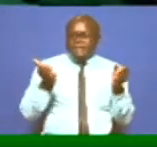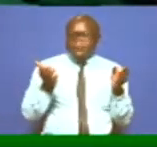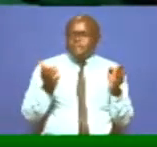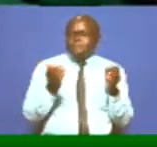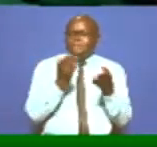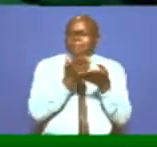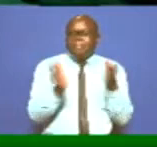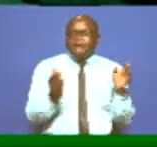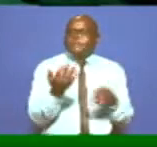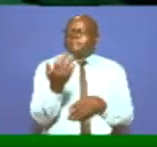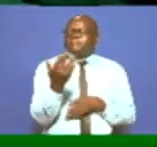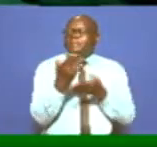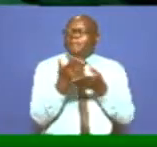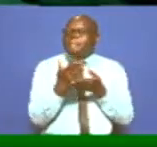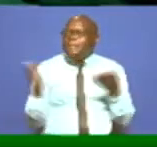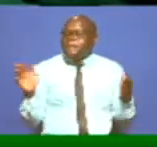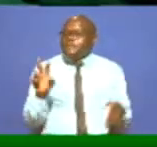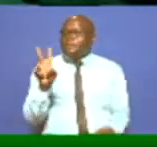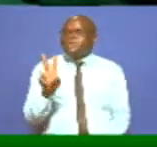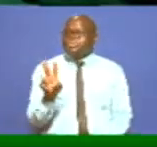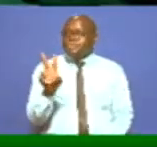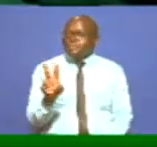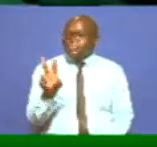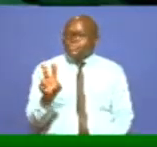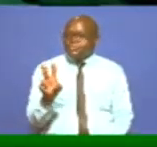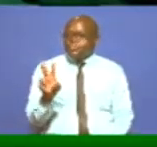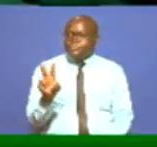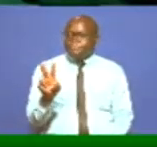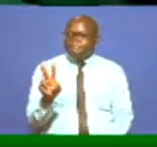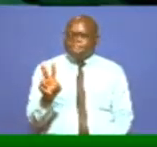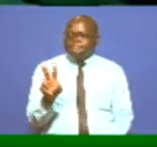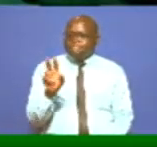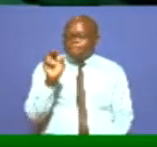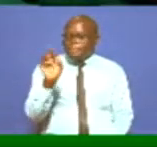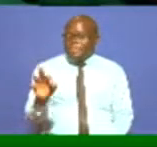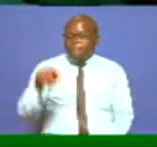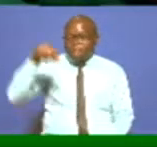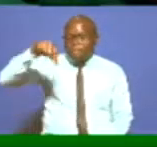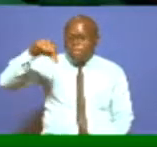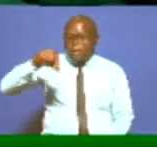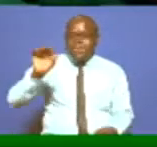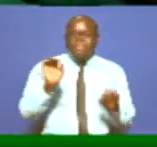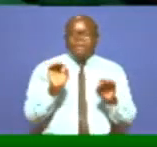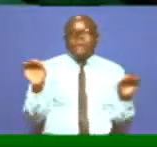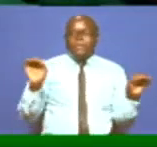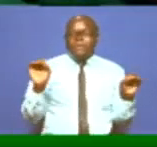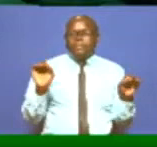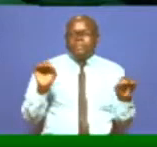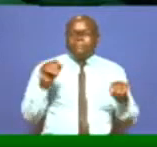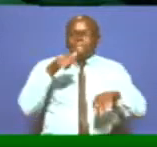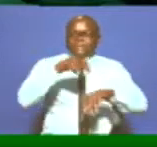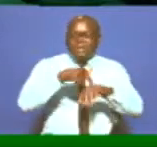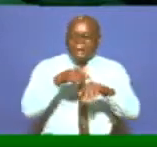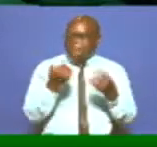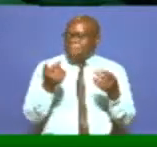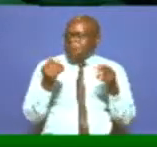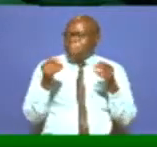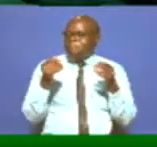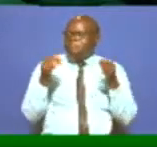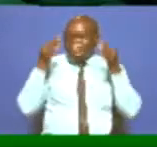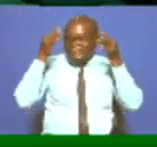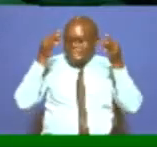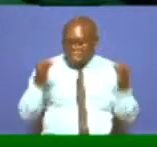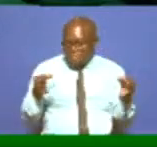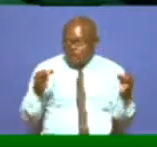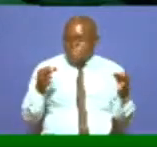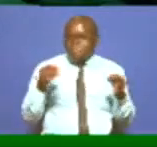Subsection 2 is that if there's no quorum present when the chair is taken, a time will